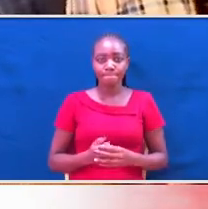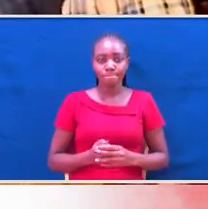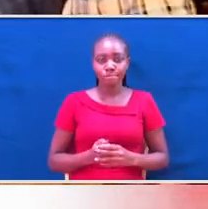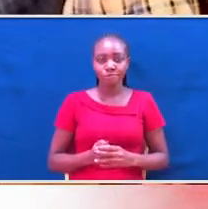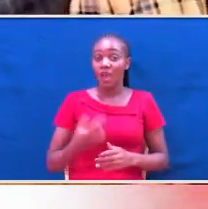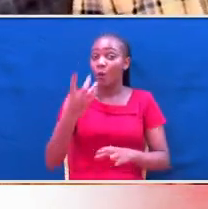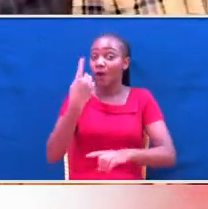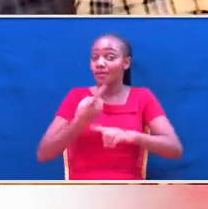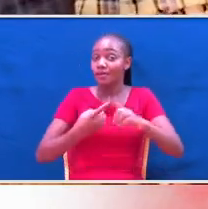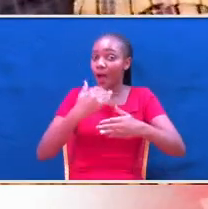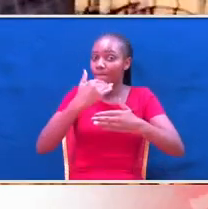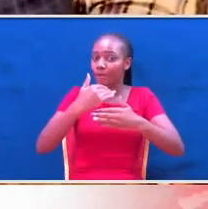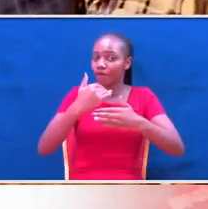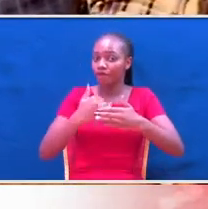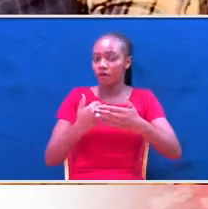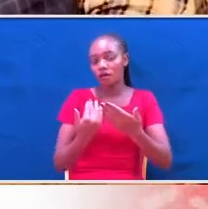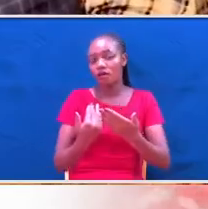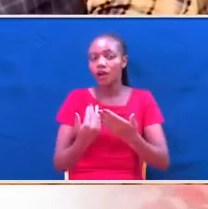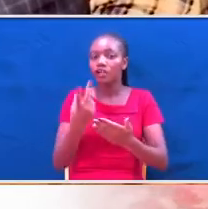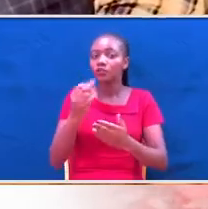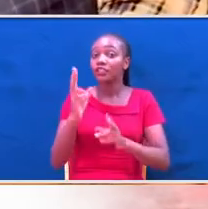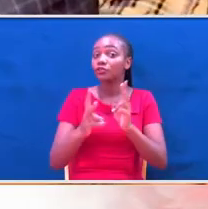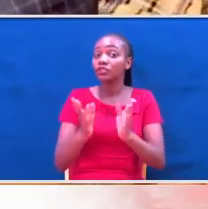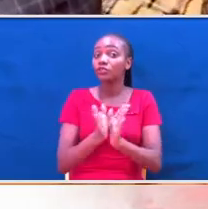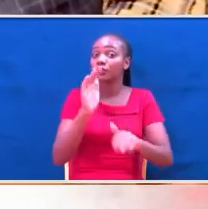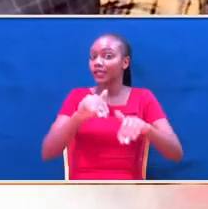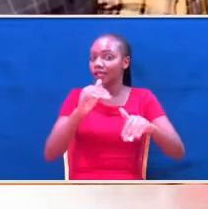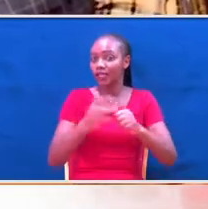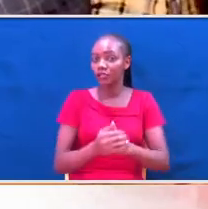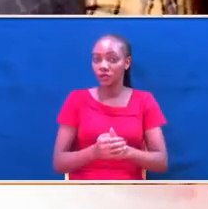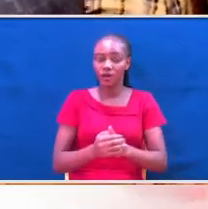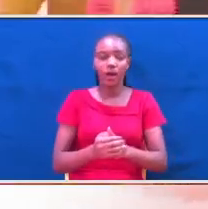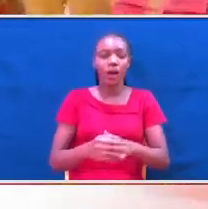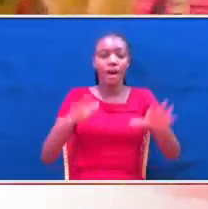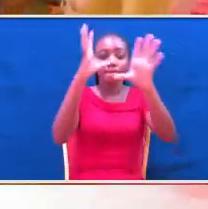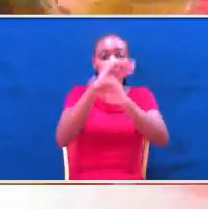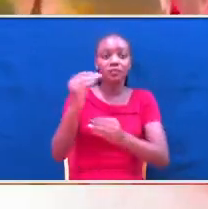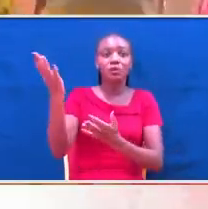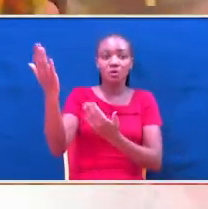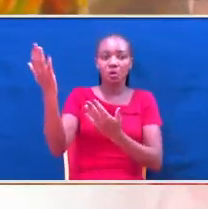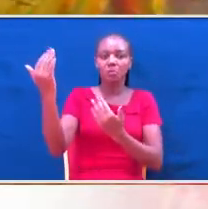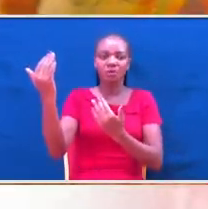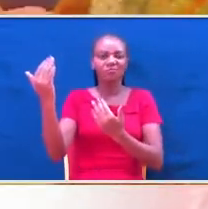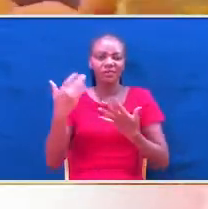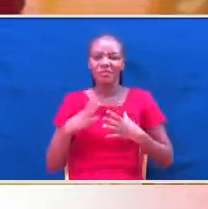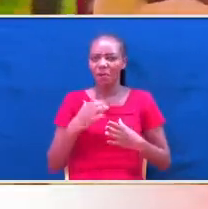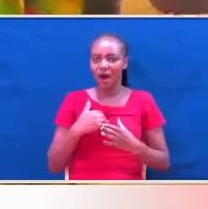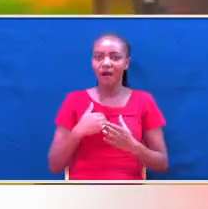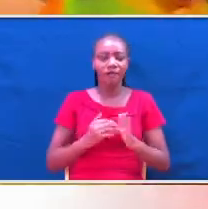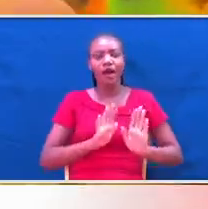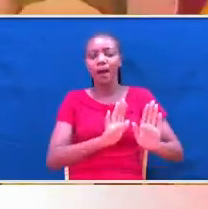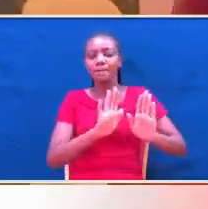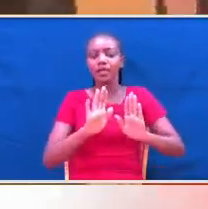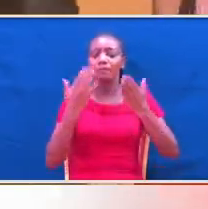Barely a year to the 2022 general election, presidential hopefuls are once again roaming the country, showing off